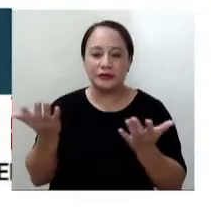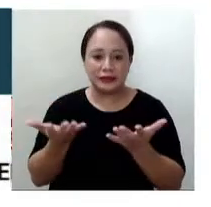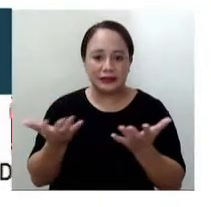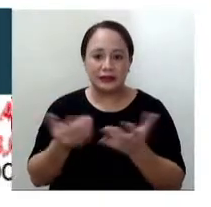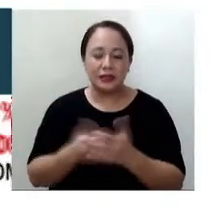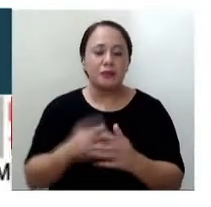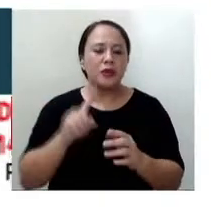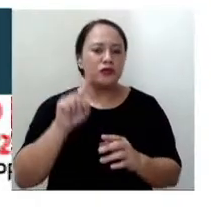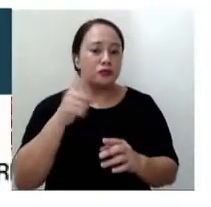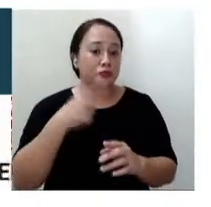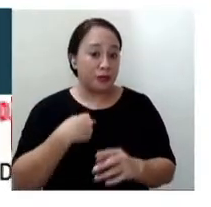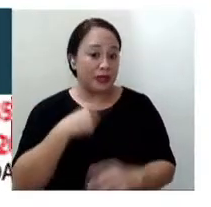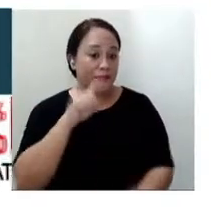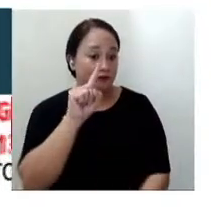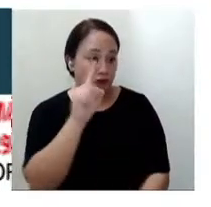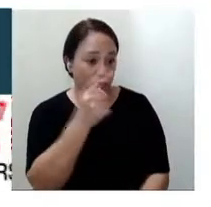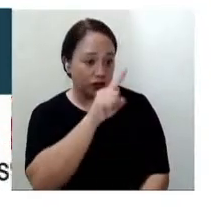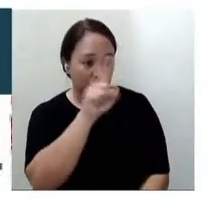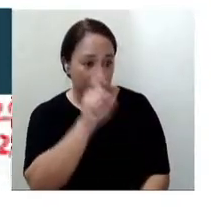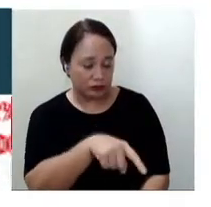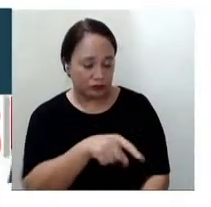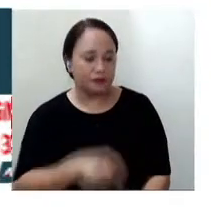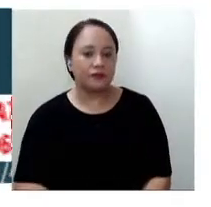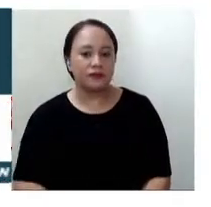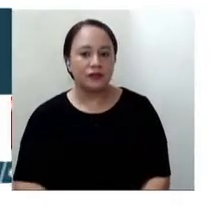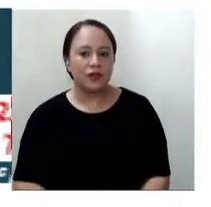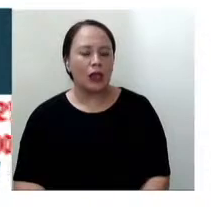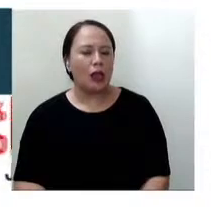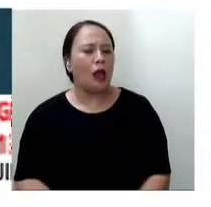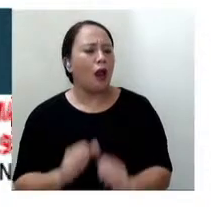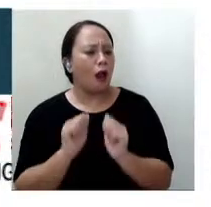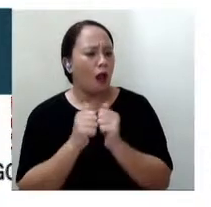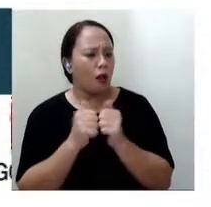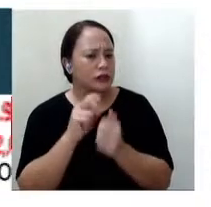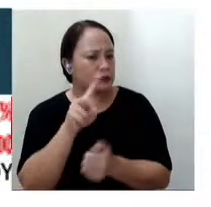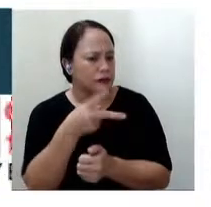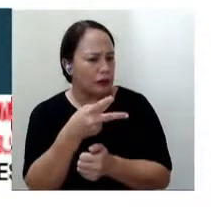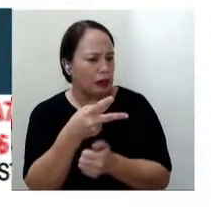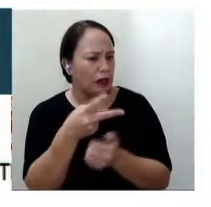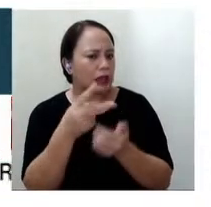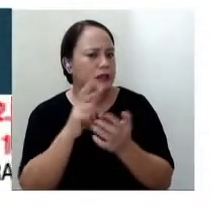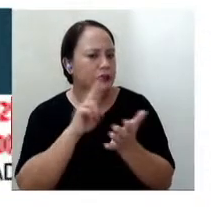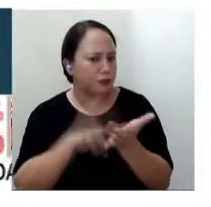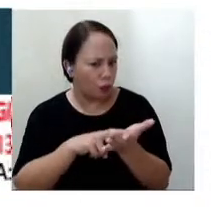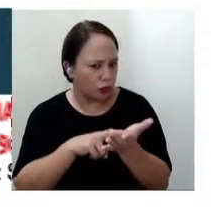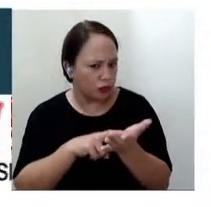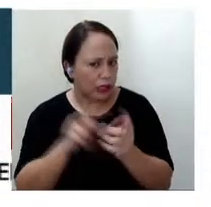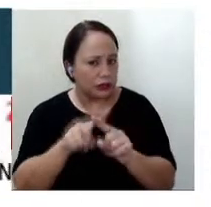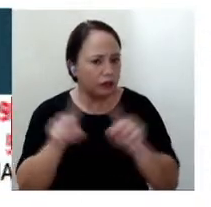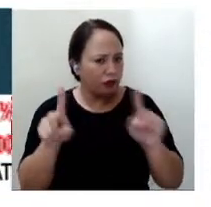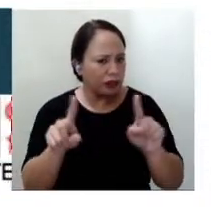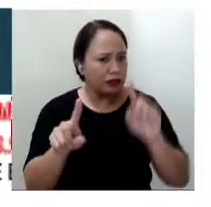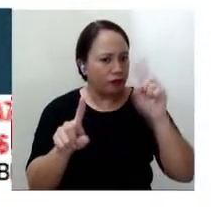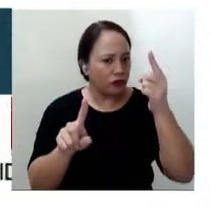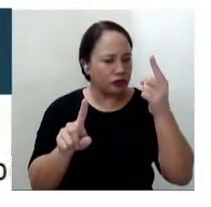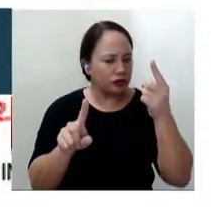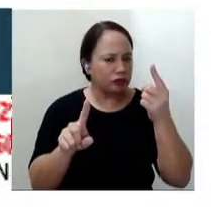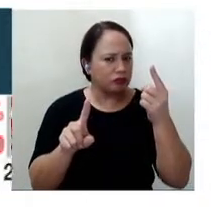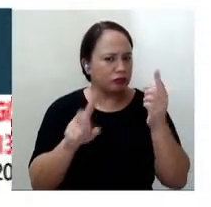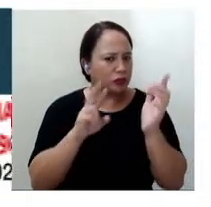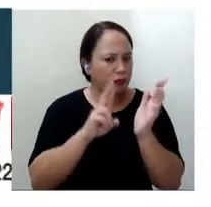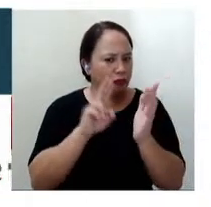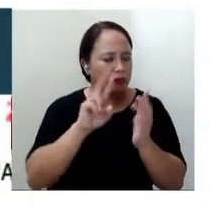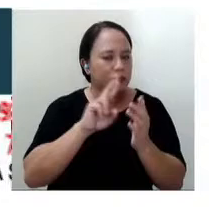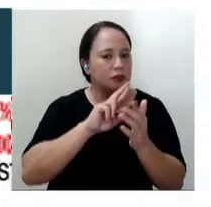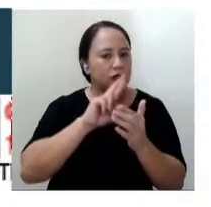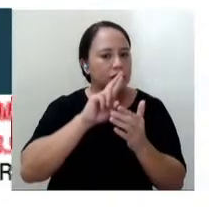touch on how this second report differs from the first one you came out with.